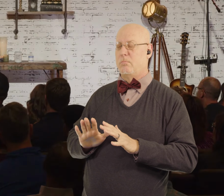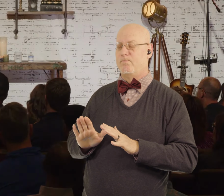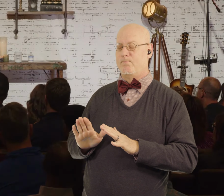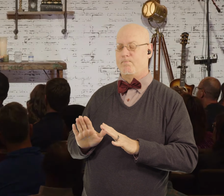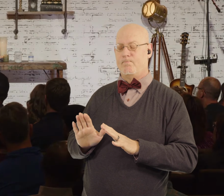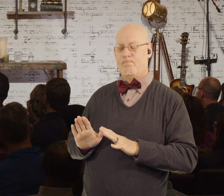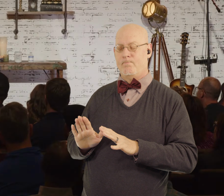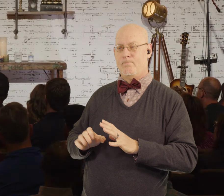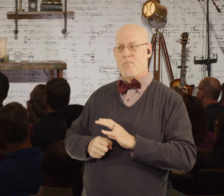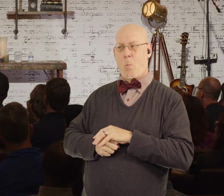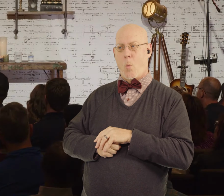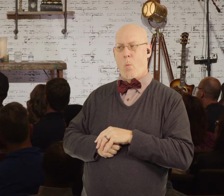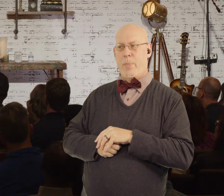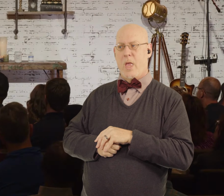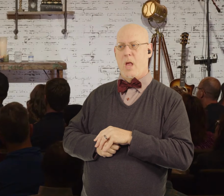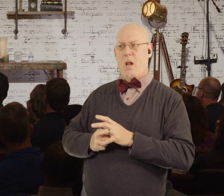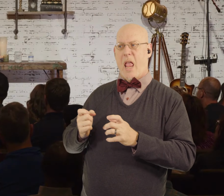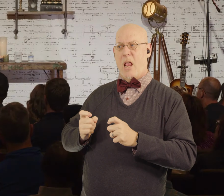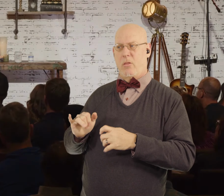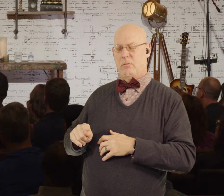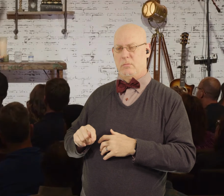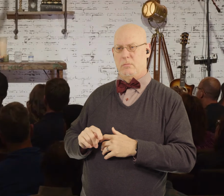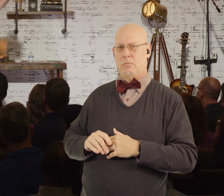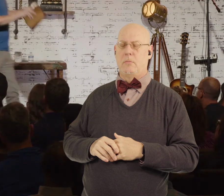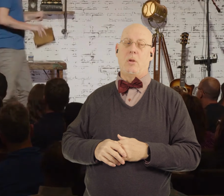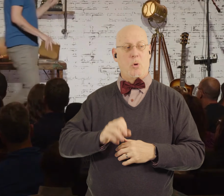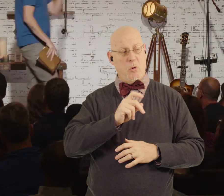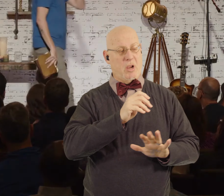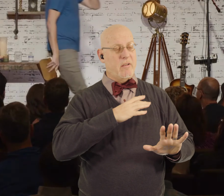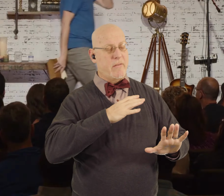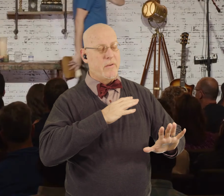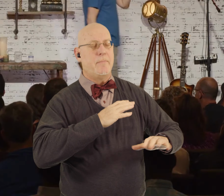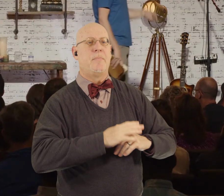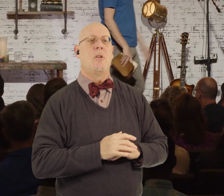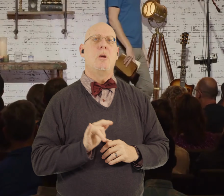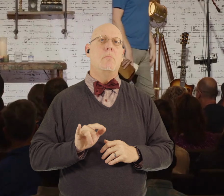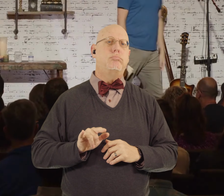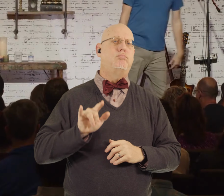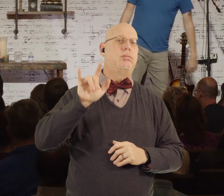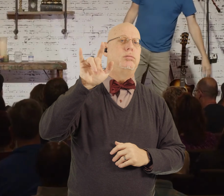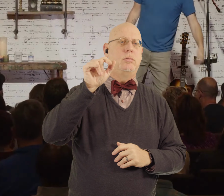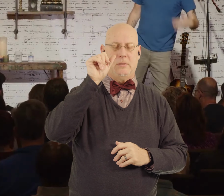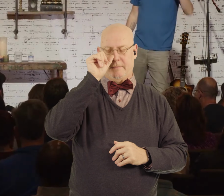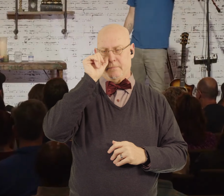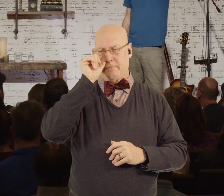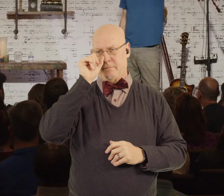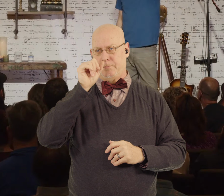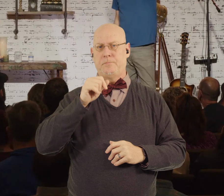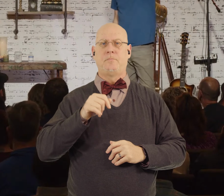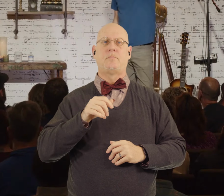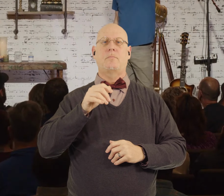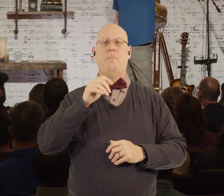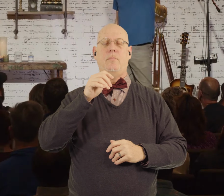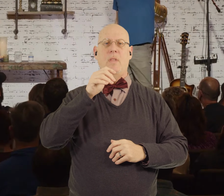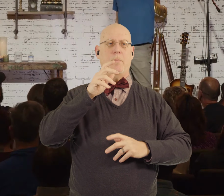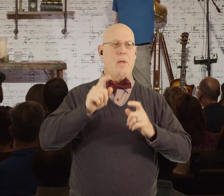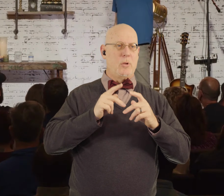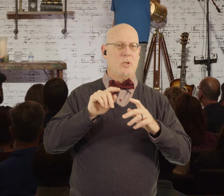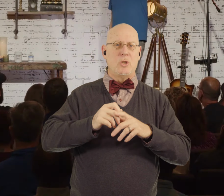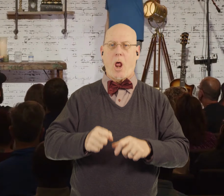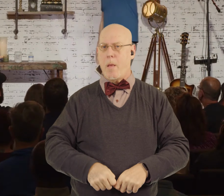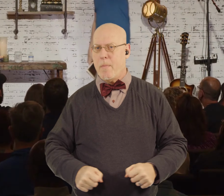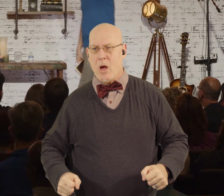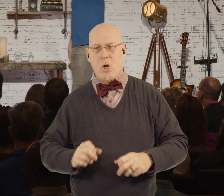happen. You just gotta, like, bottle that up and just deal with it, okay? And so I'm like, all right. So we get airborne.